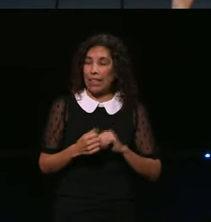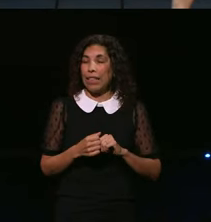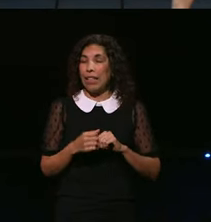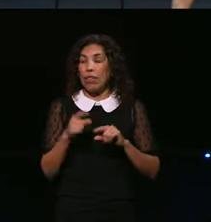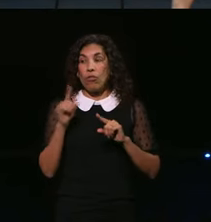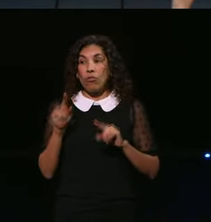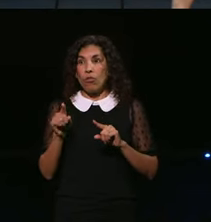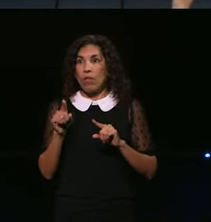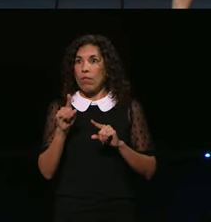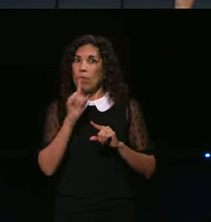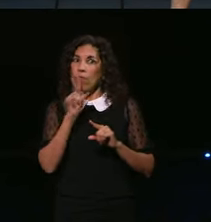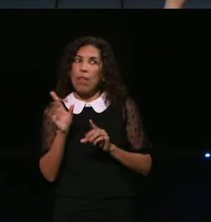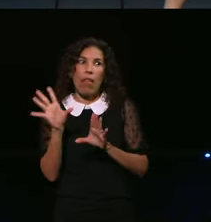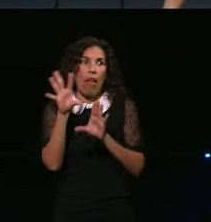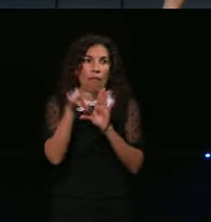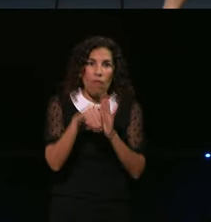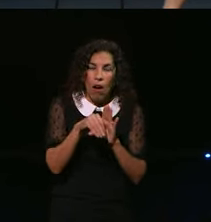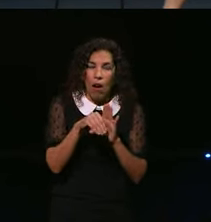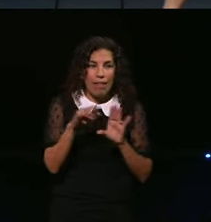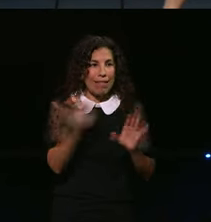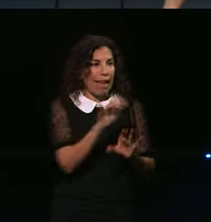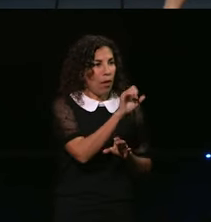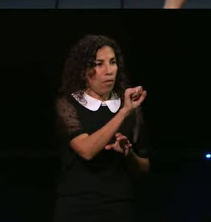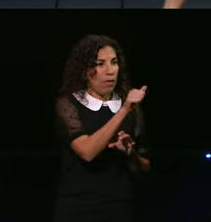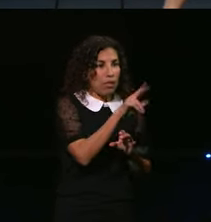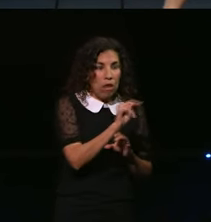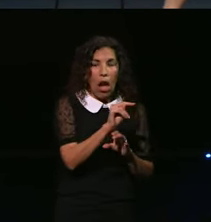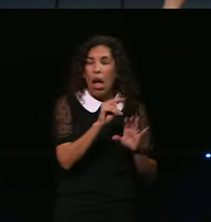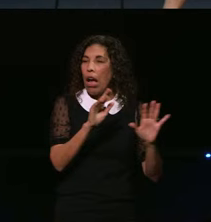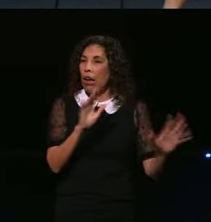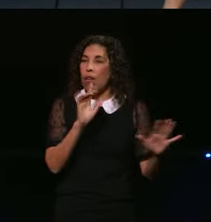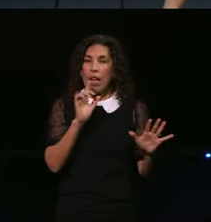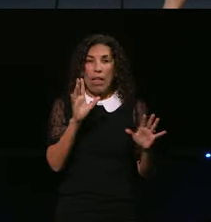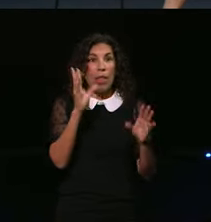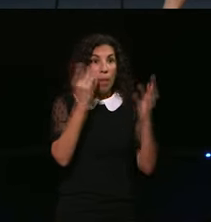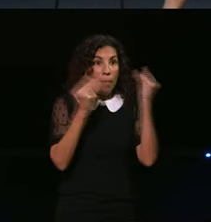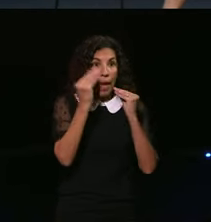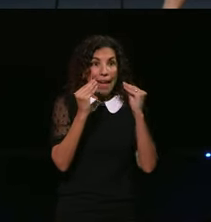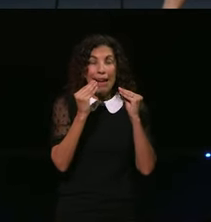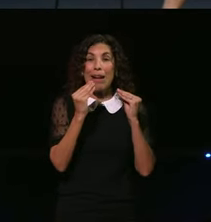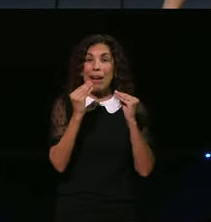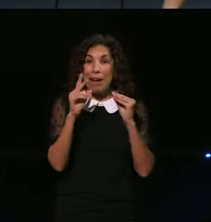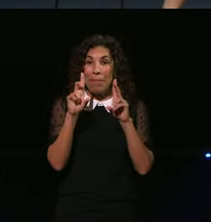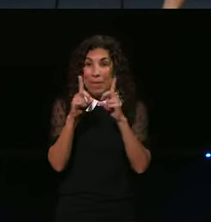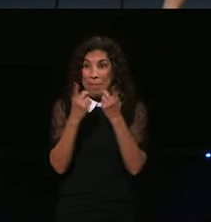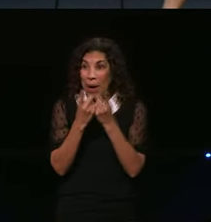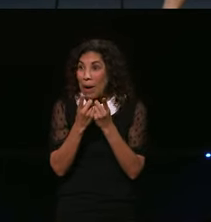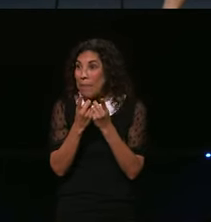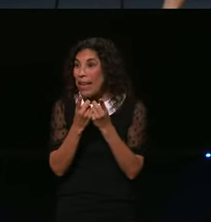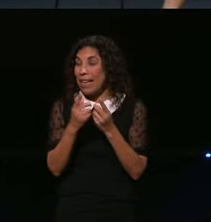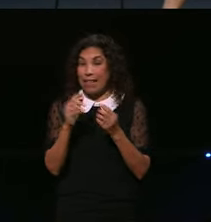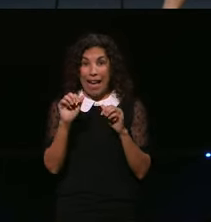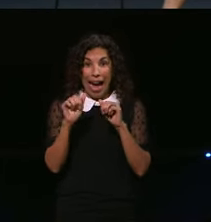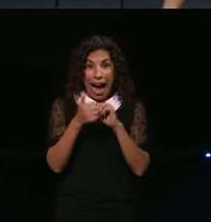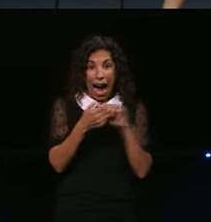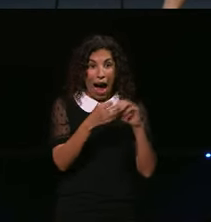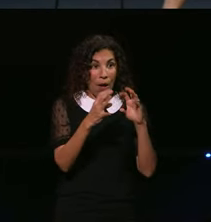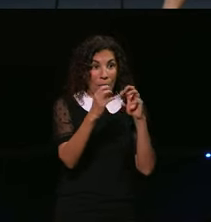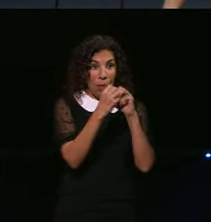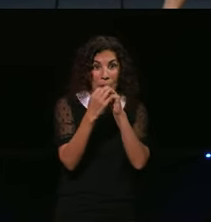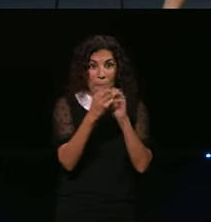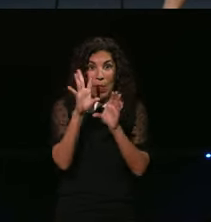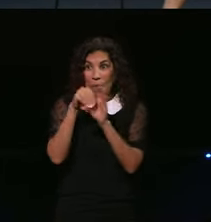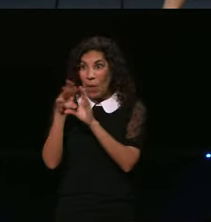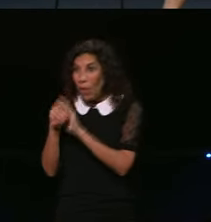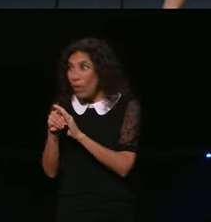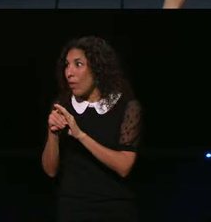you know, she was so involved with the film. Same with Sean Griggs, who's the makeup department head on the show. Do you want to talk a little bit about working with them and their involvement on the